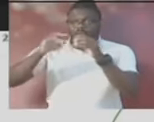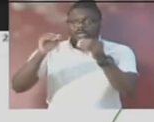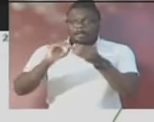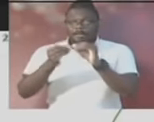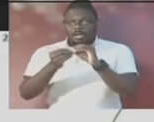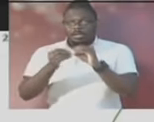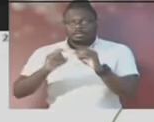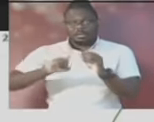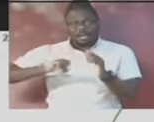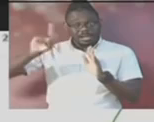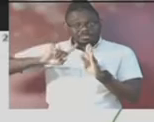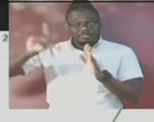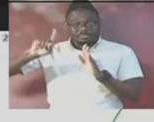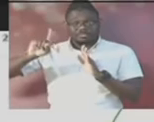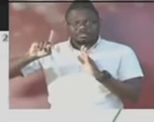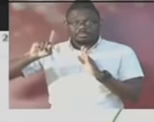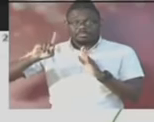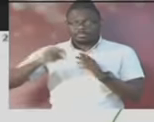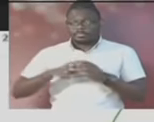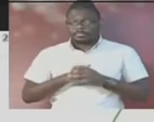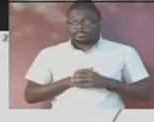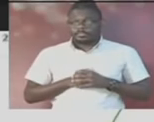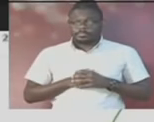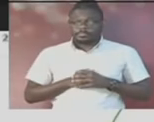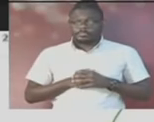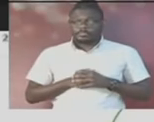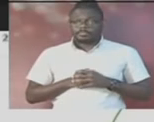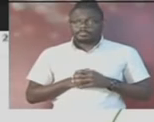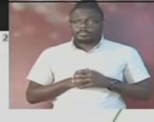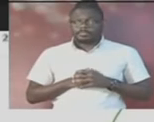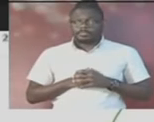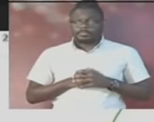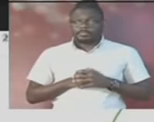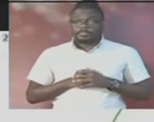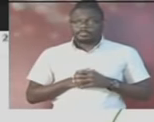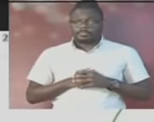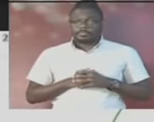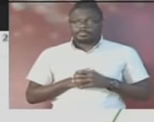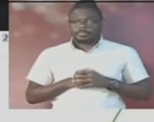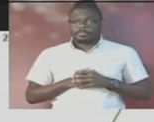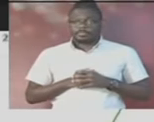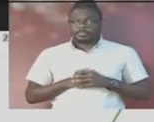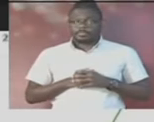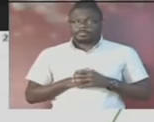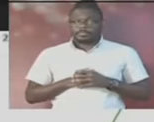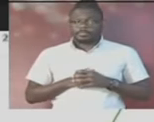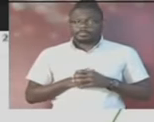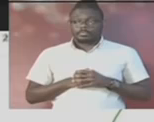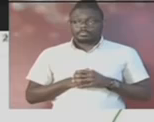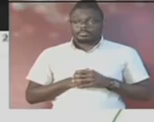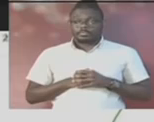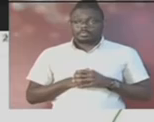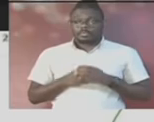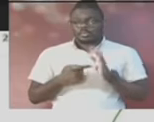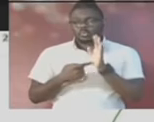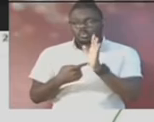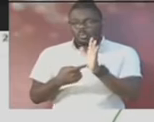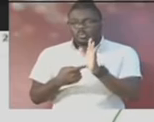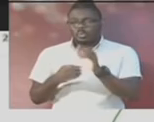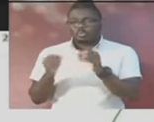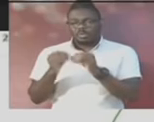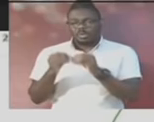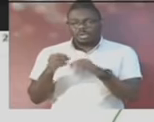cases and hospitalizations then look kind of small or short or flat on the graph. So the trend was a little harder to appreciate. Nonetheless, this is